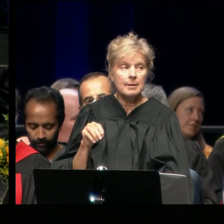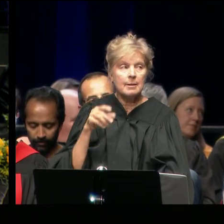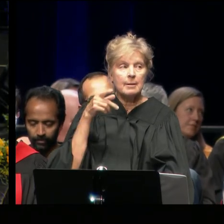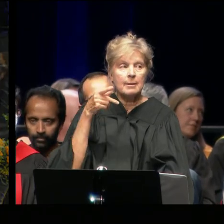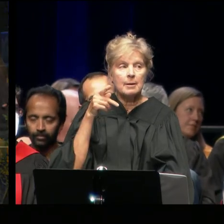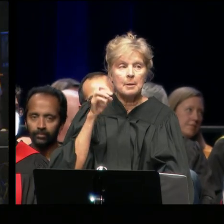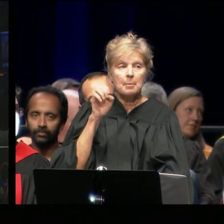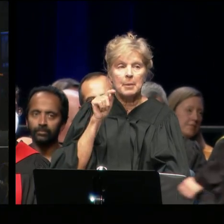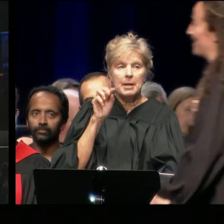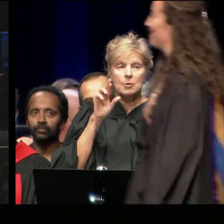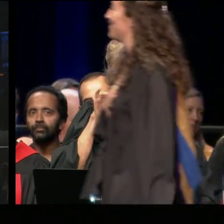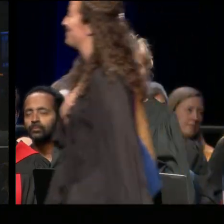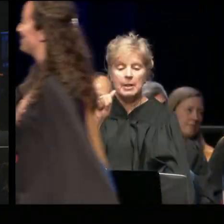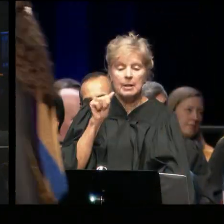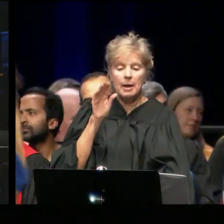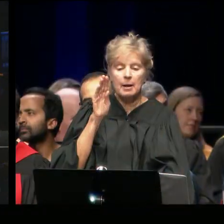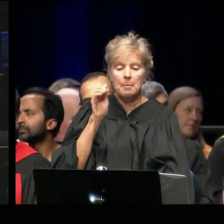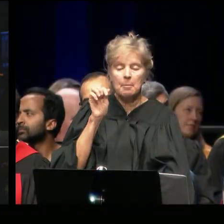Patrina Barbas.